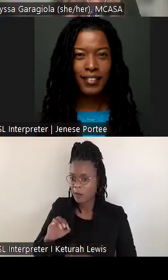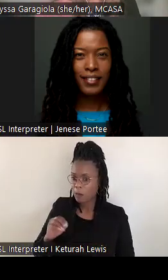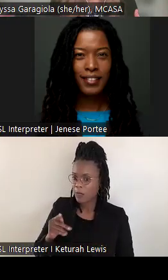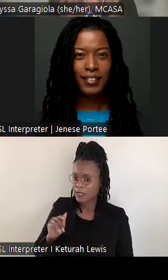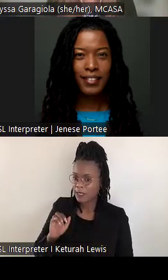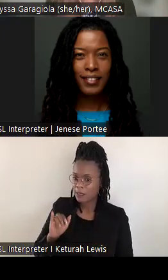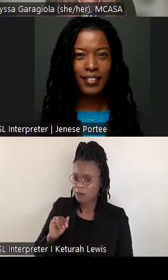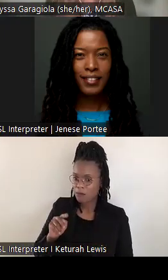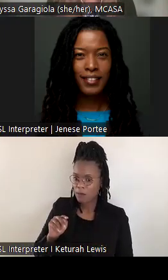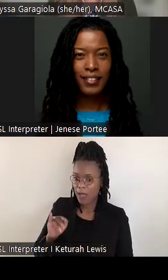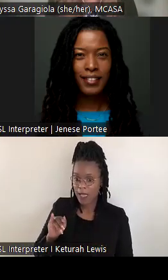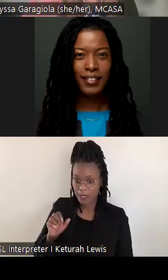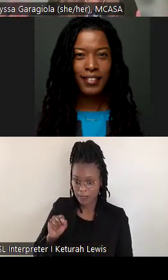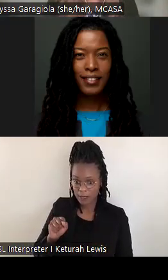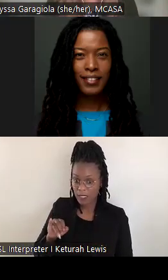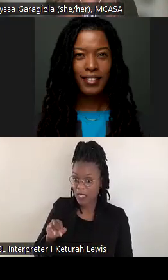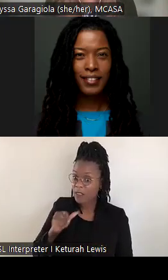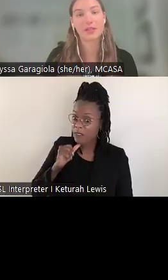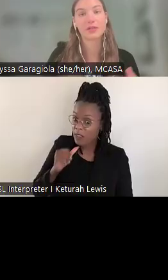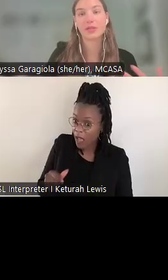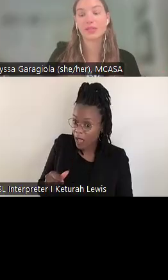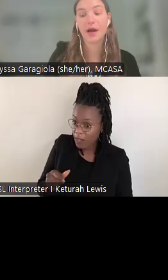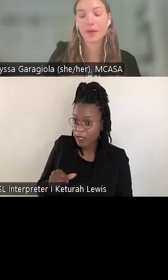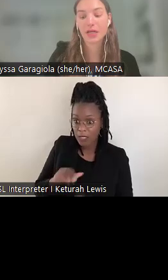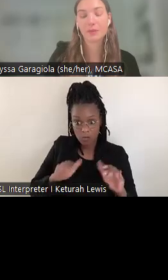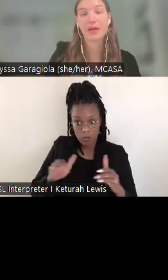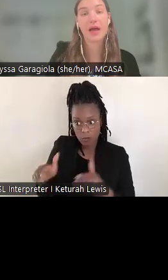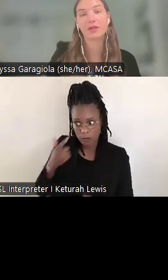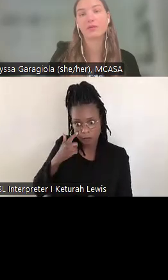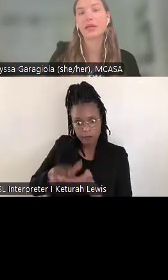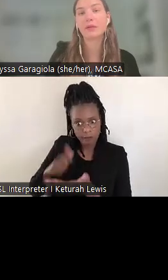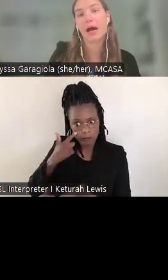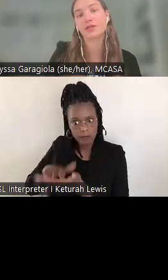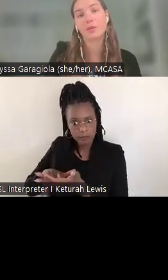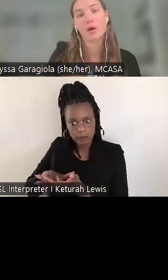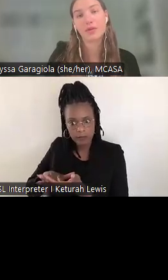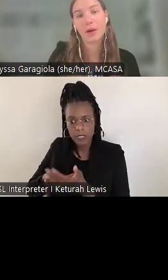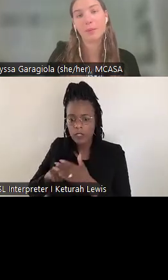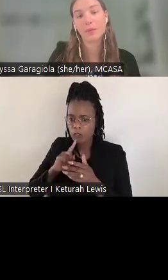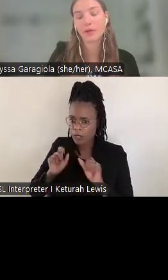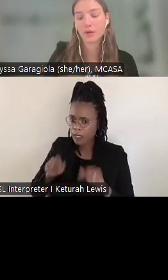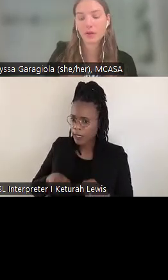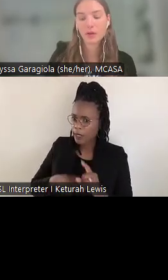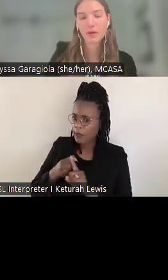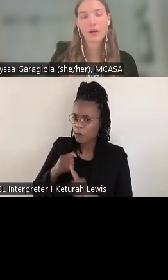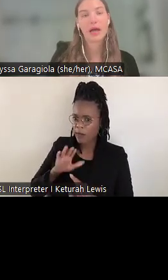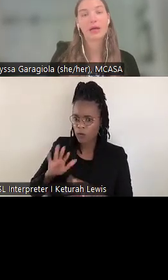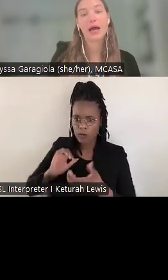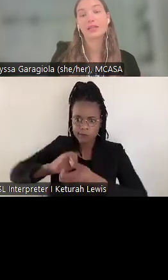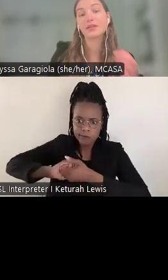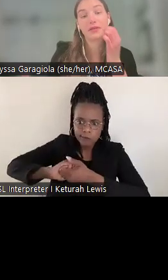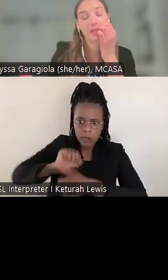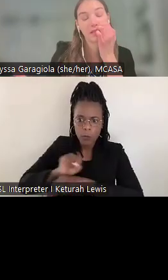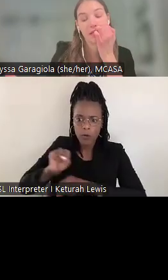underserved populations may pick up on that. They may pick up on your biases or the stereotyping, and that can really impact your work with them.